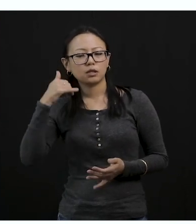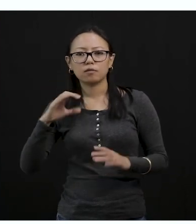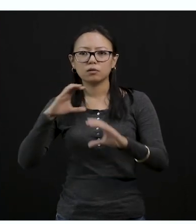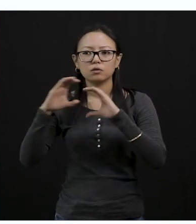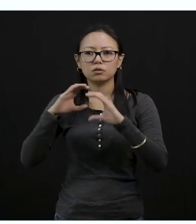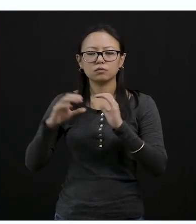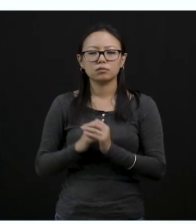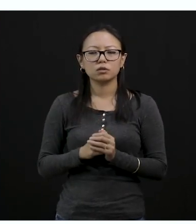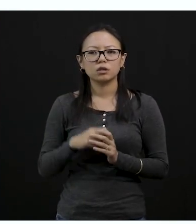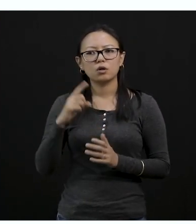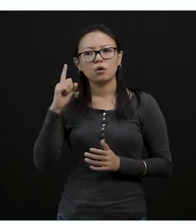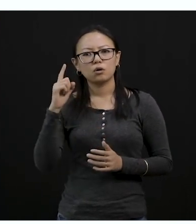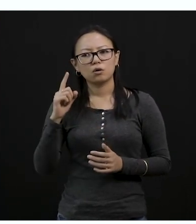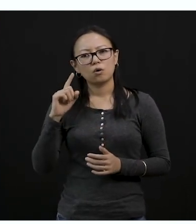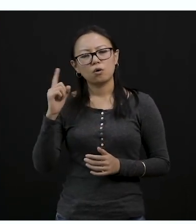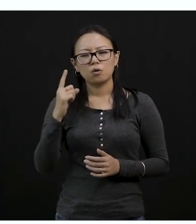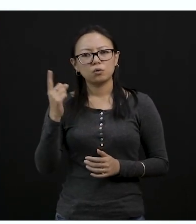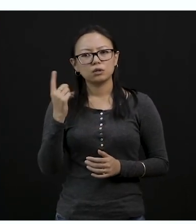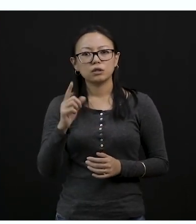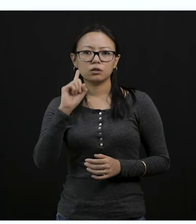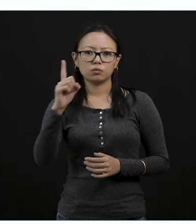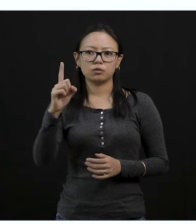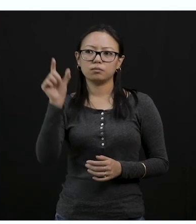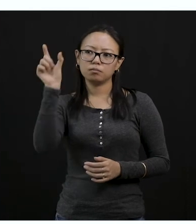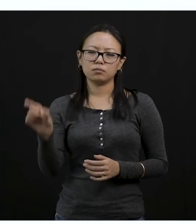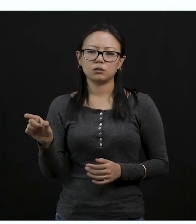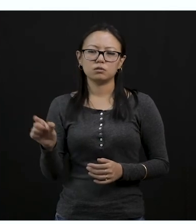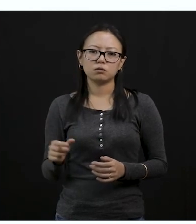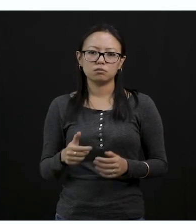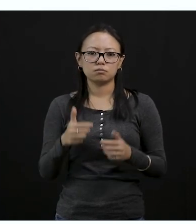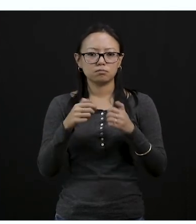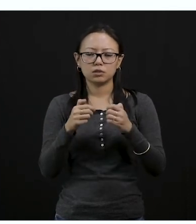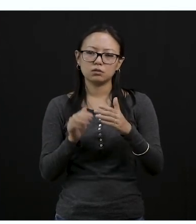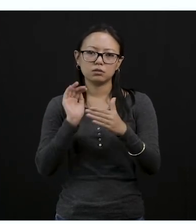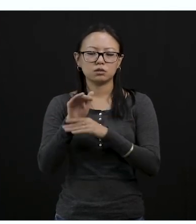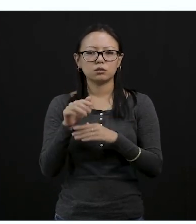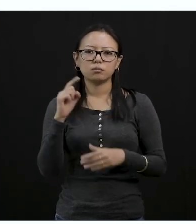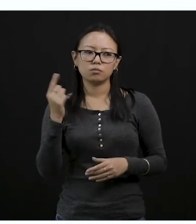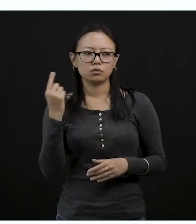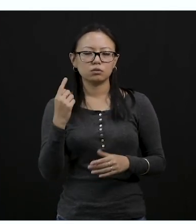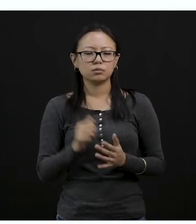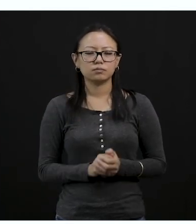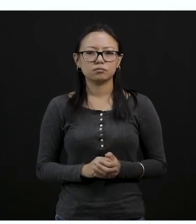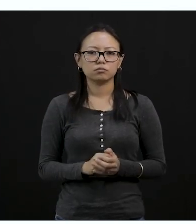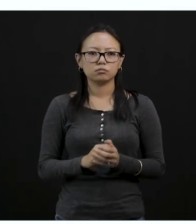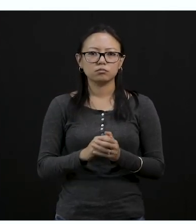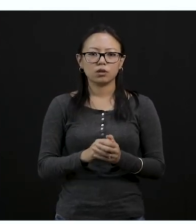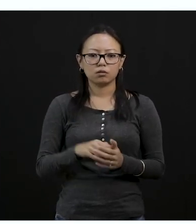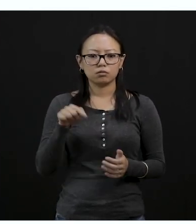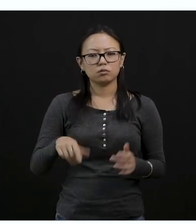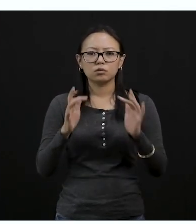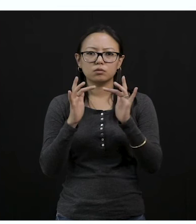is the difference, okay? Next is the internet. Here in internet,